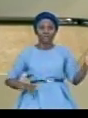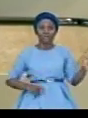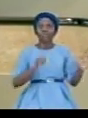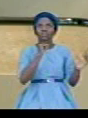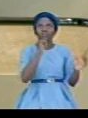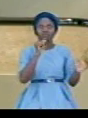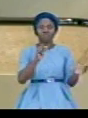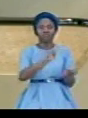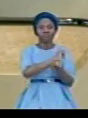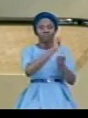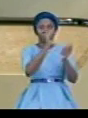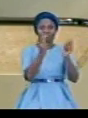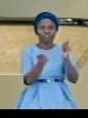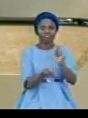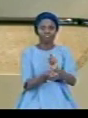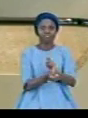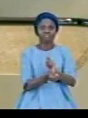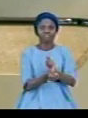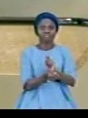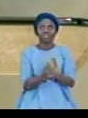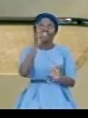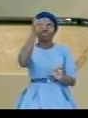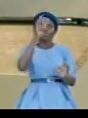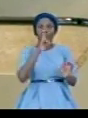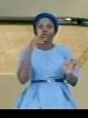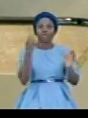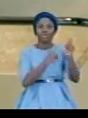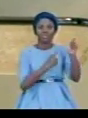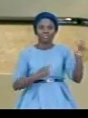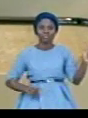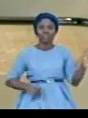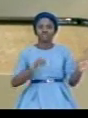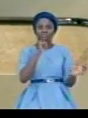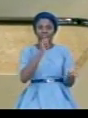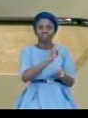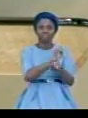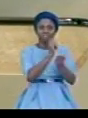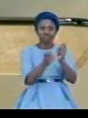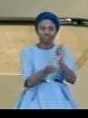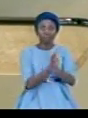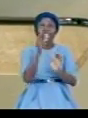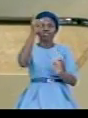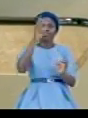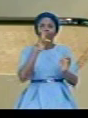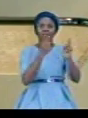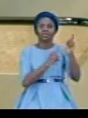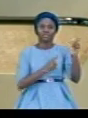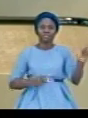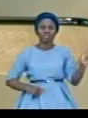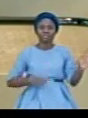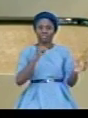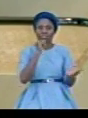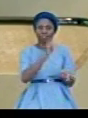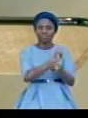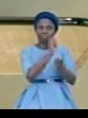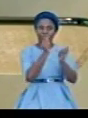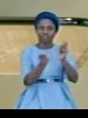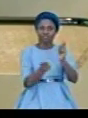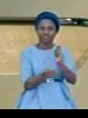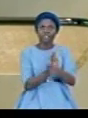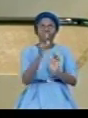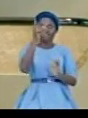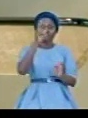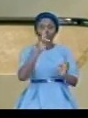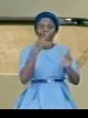not. You are the Lord that changeth not. You are the Lord that changeth not. You are the Lord